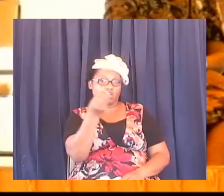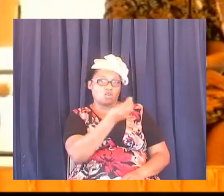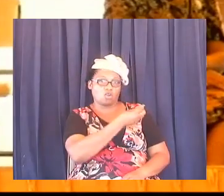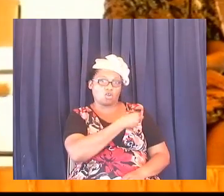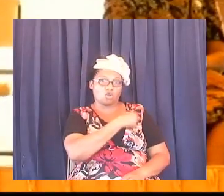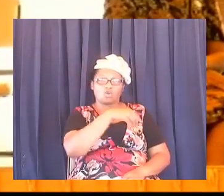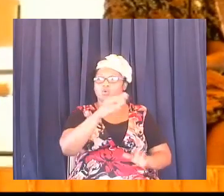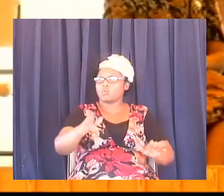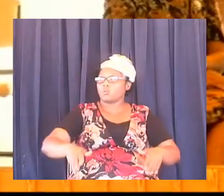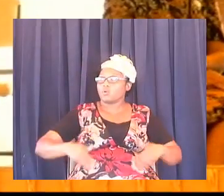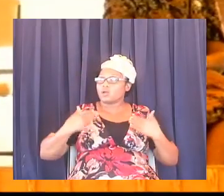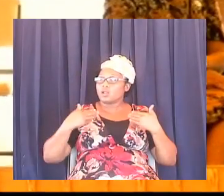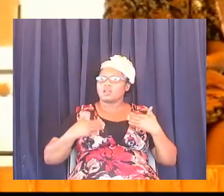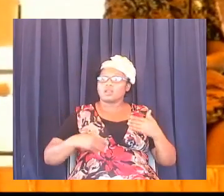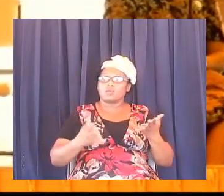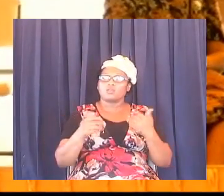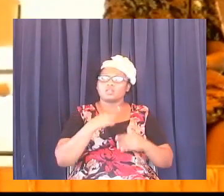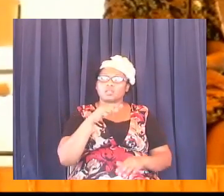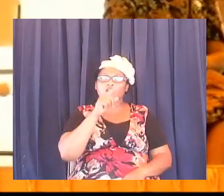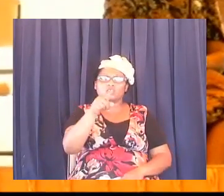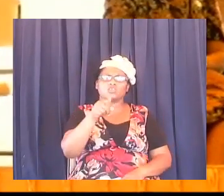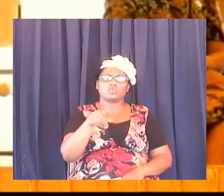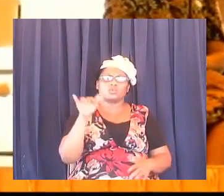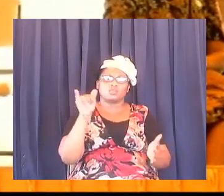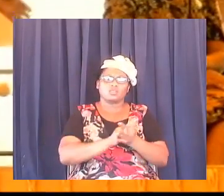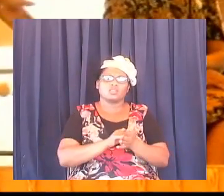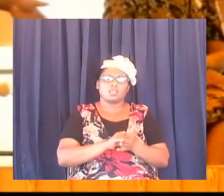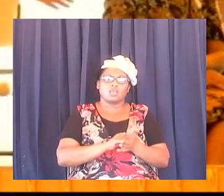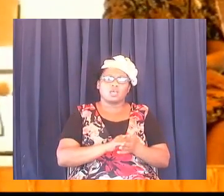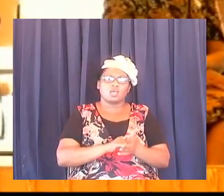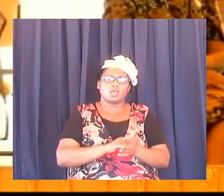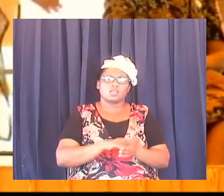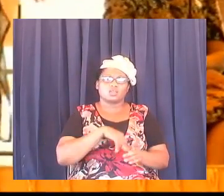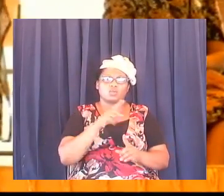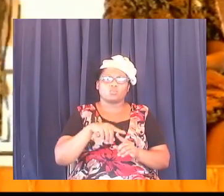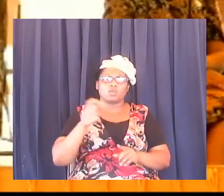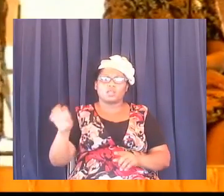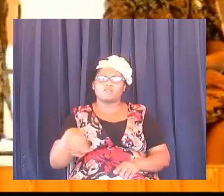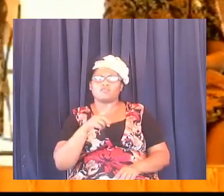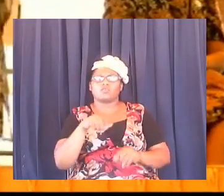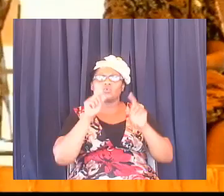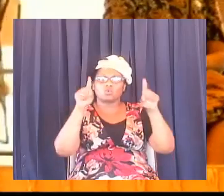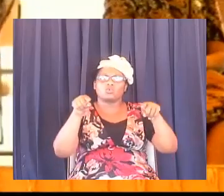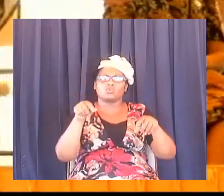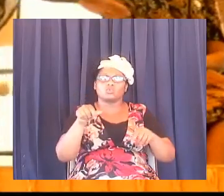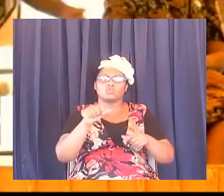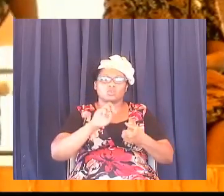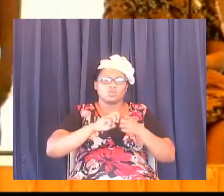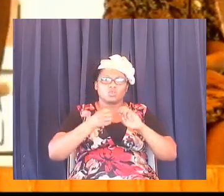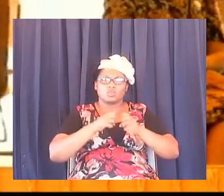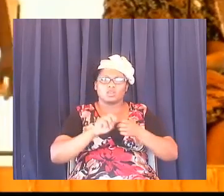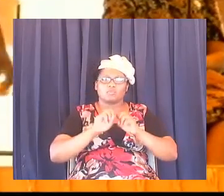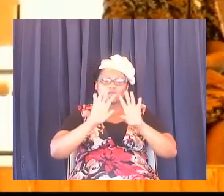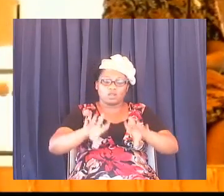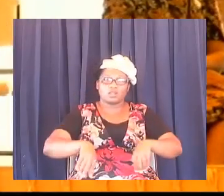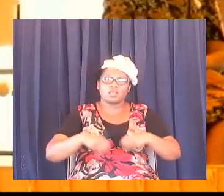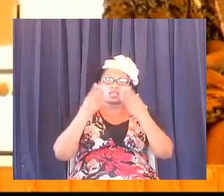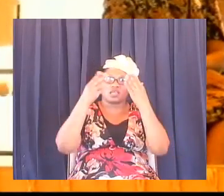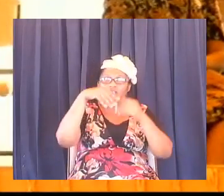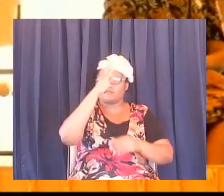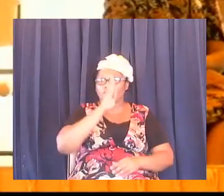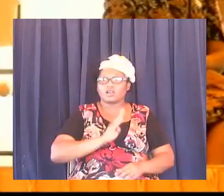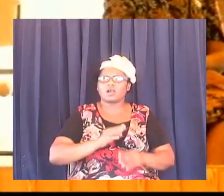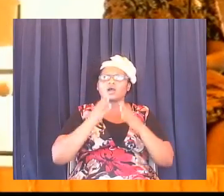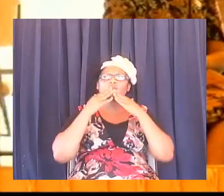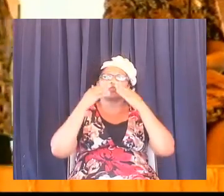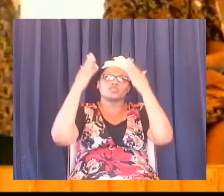that whenever time you're going through your wilderness situation, begin to give God thanks.